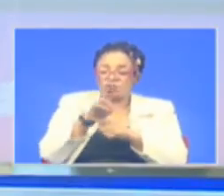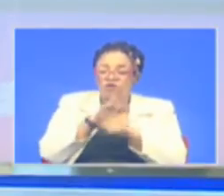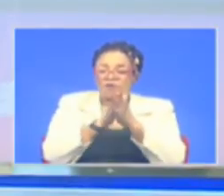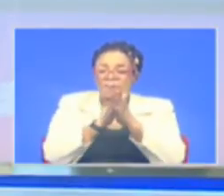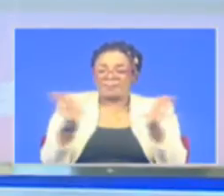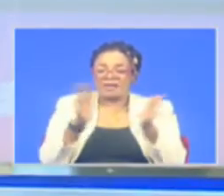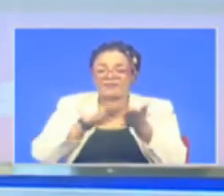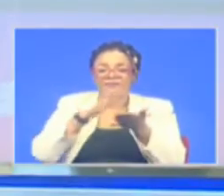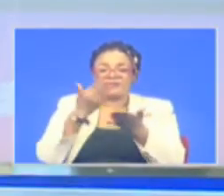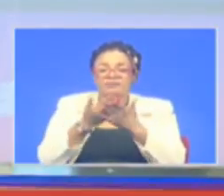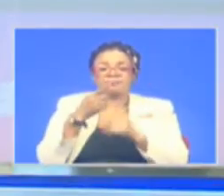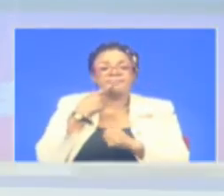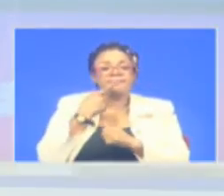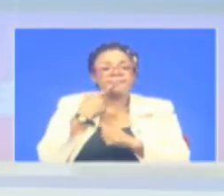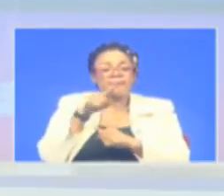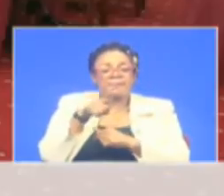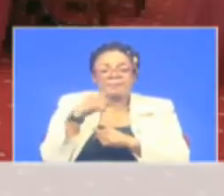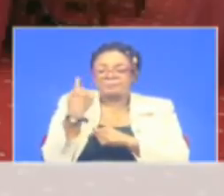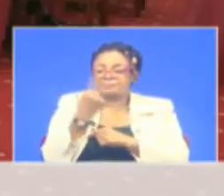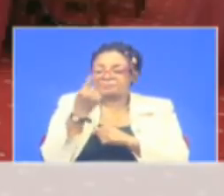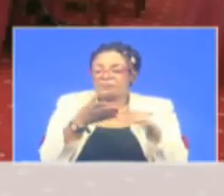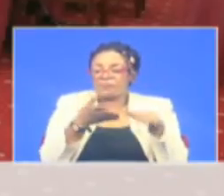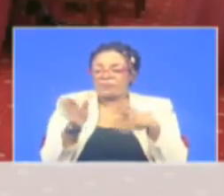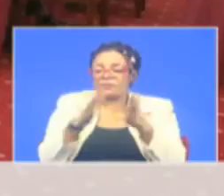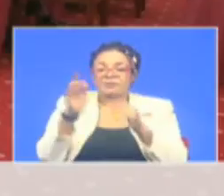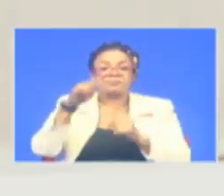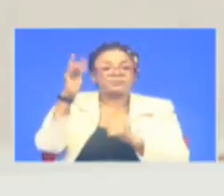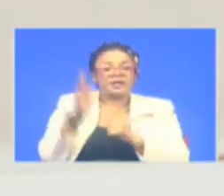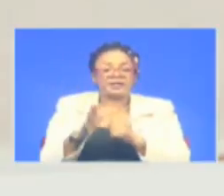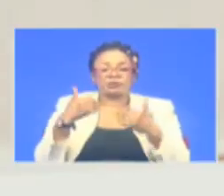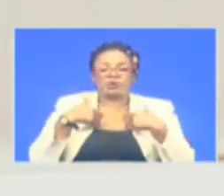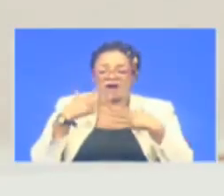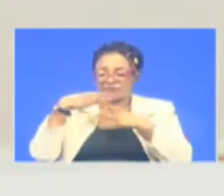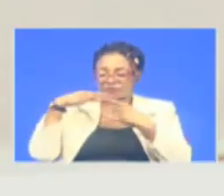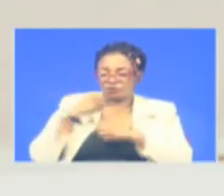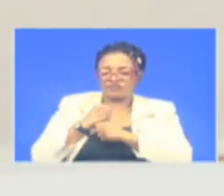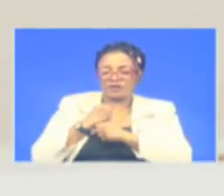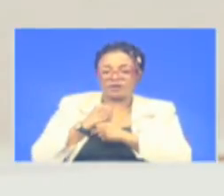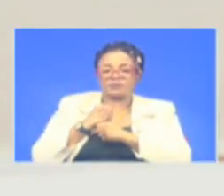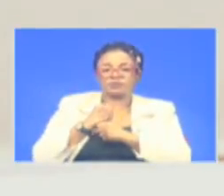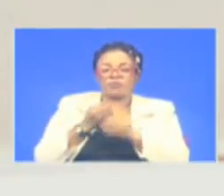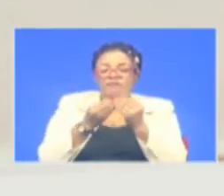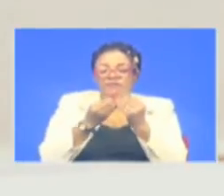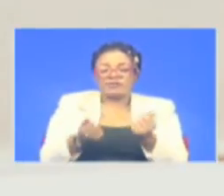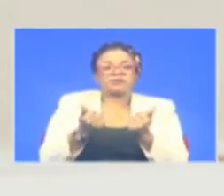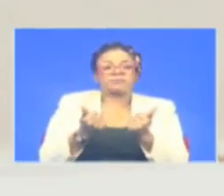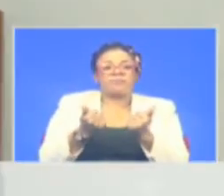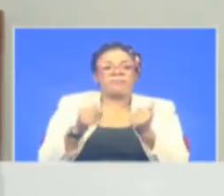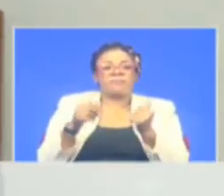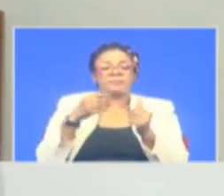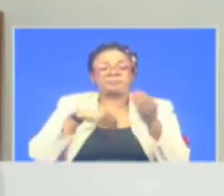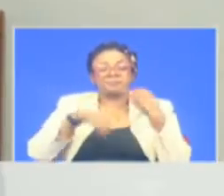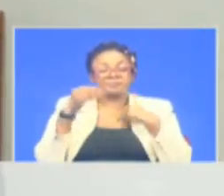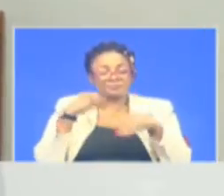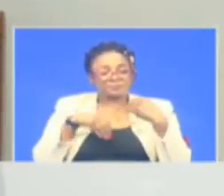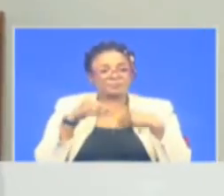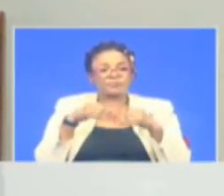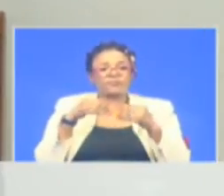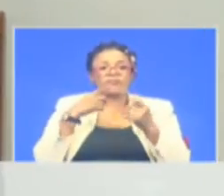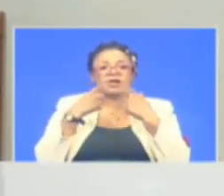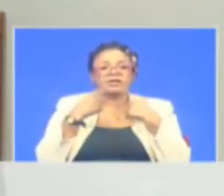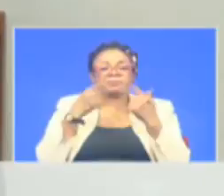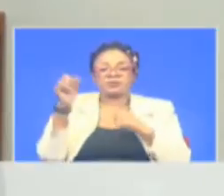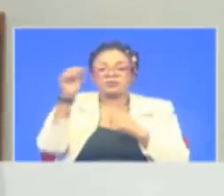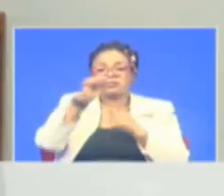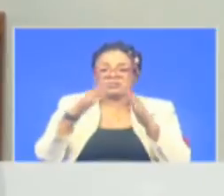president says this is the only way Kenyans will have confidence in efforts to fight graft. He spoke at State House, where he received